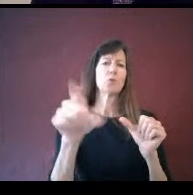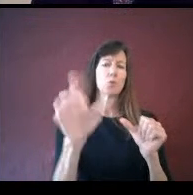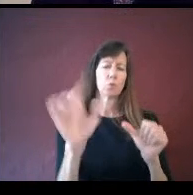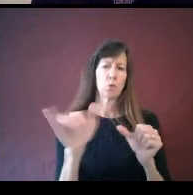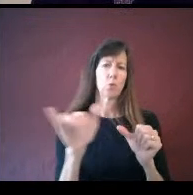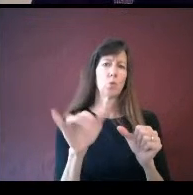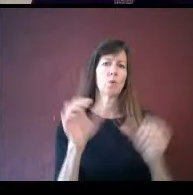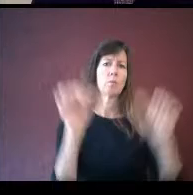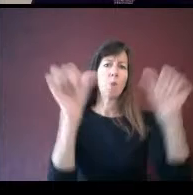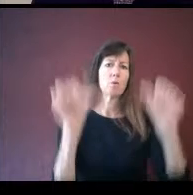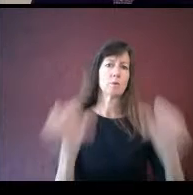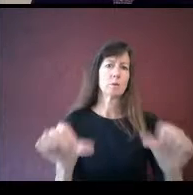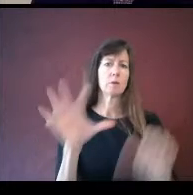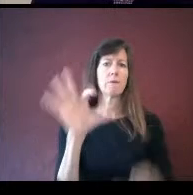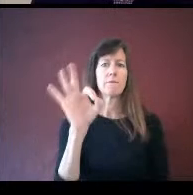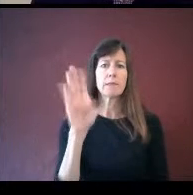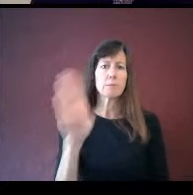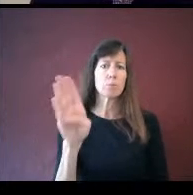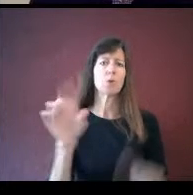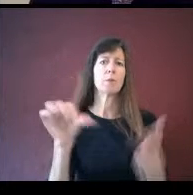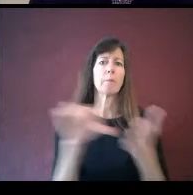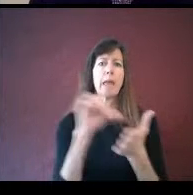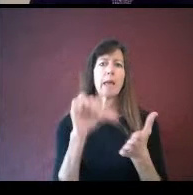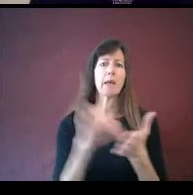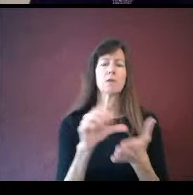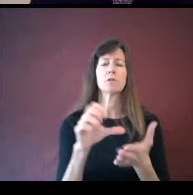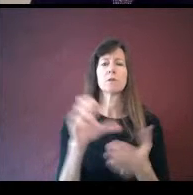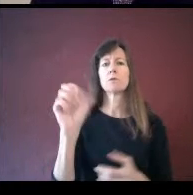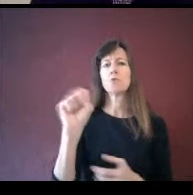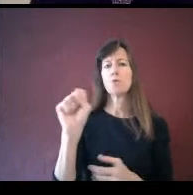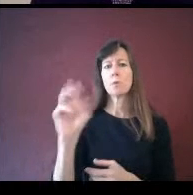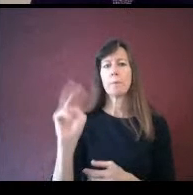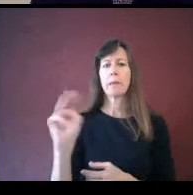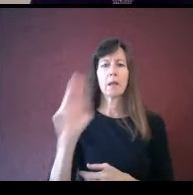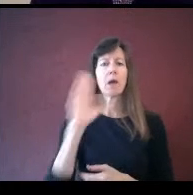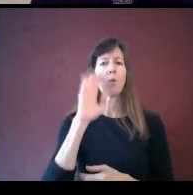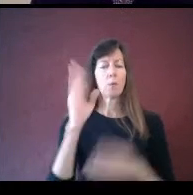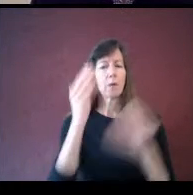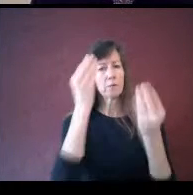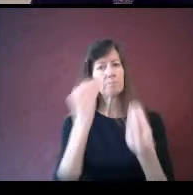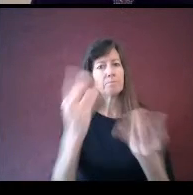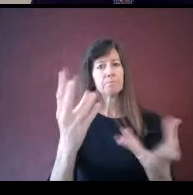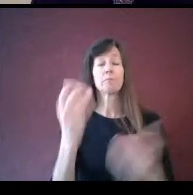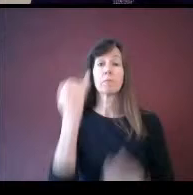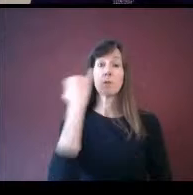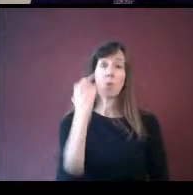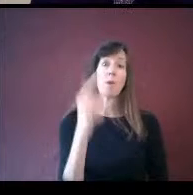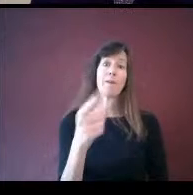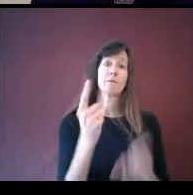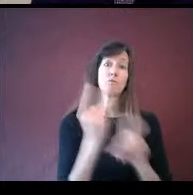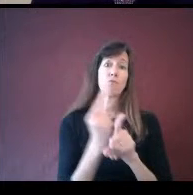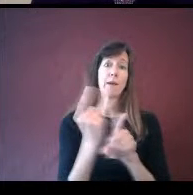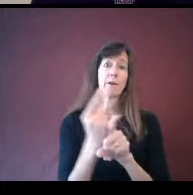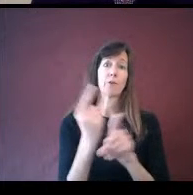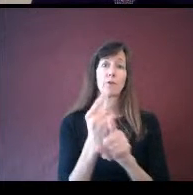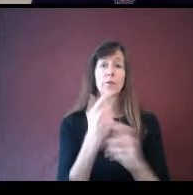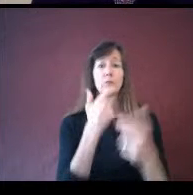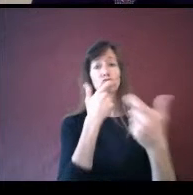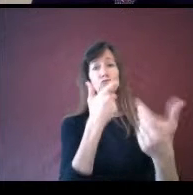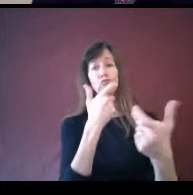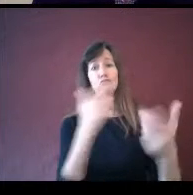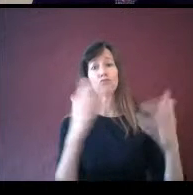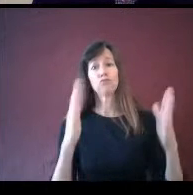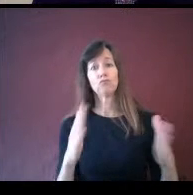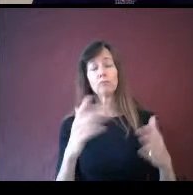But please, if you're a regular watcher, please